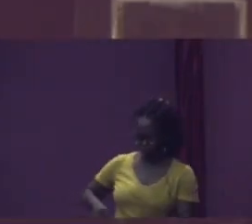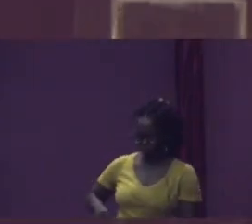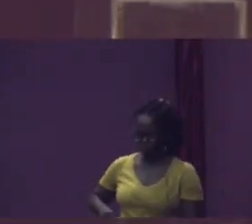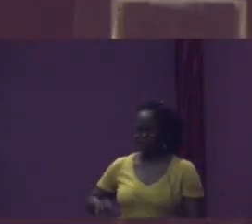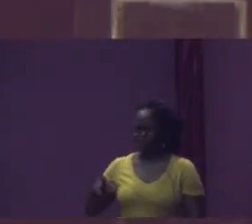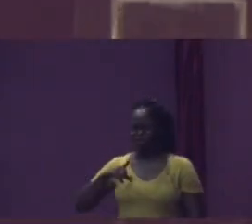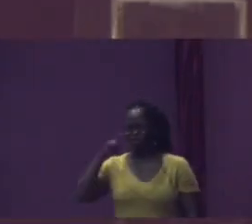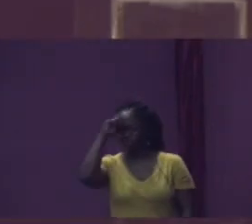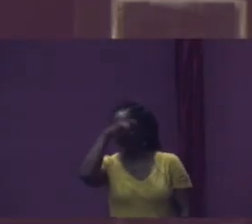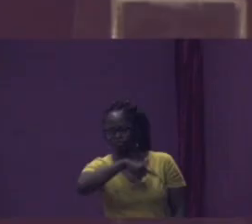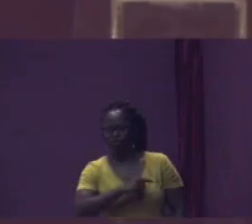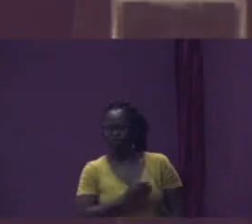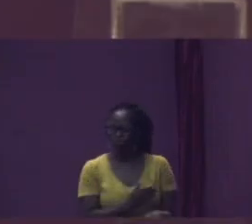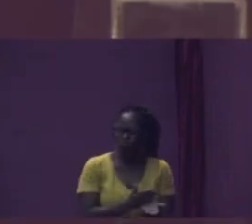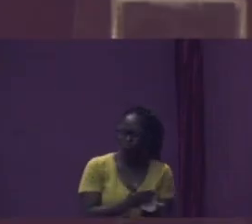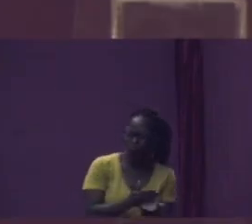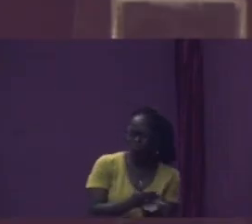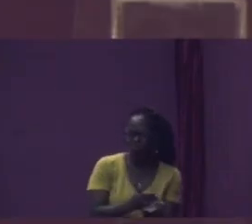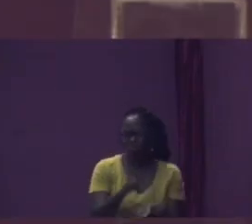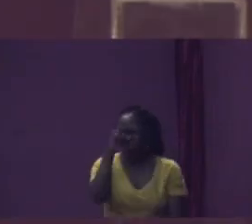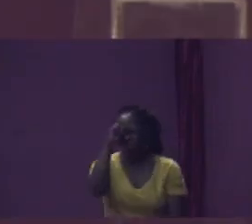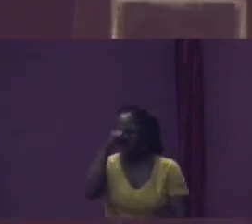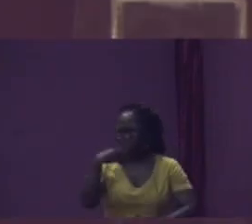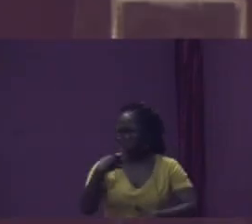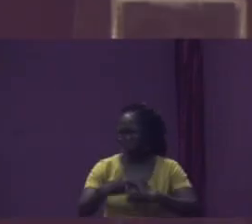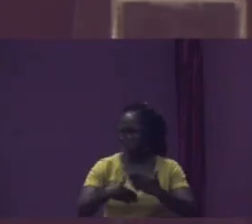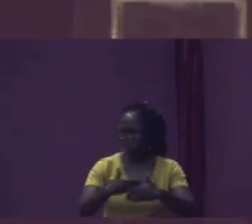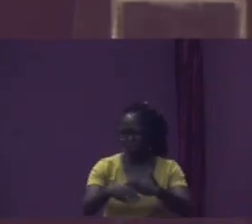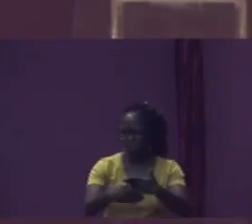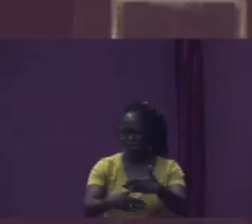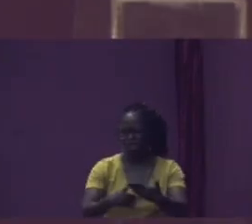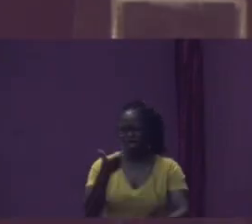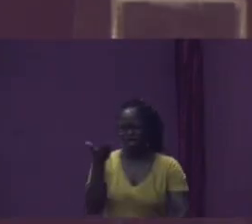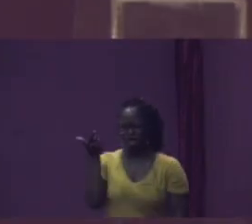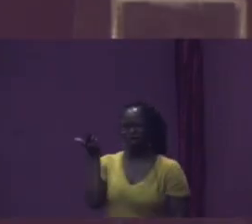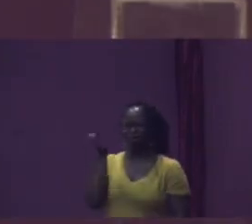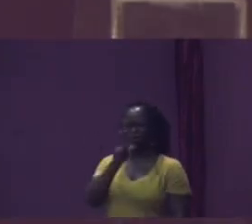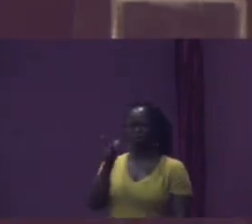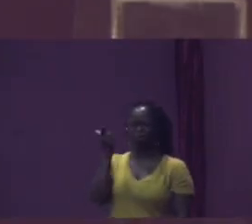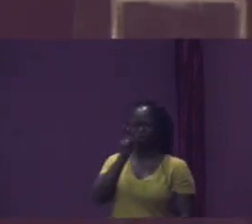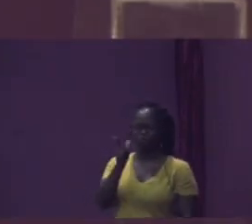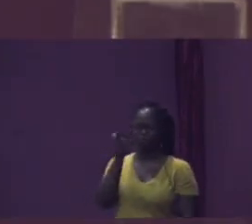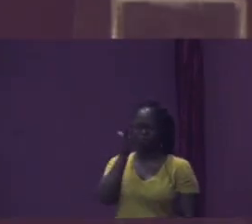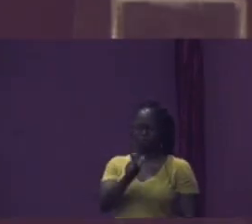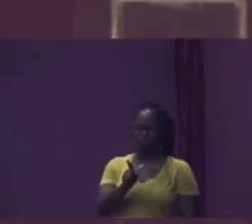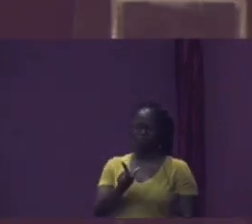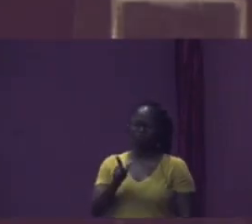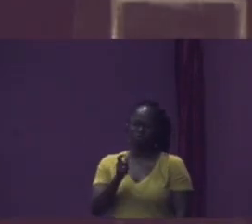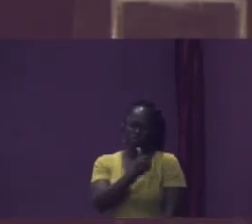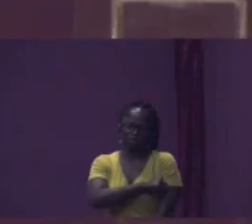was successfully resuscitated by the midwives. So this is a big success to have a healthy baby born.